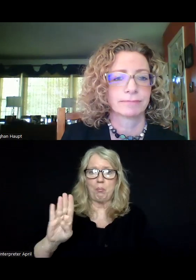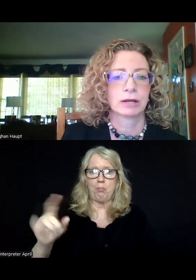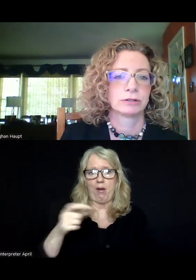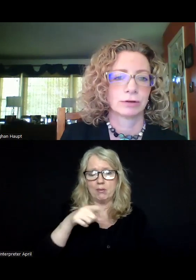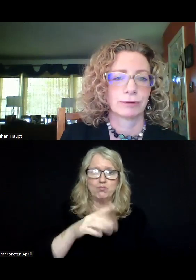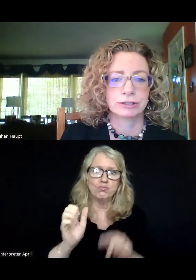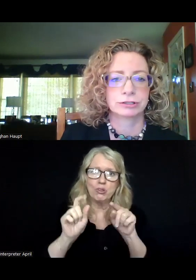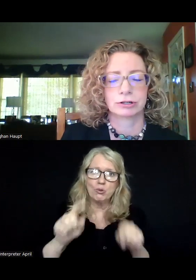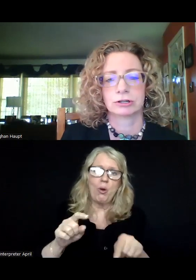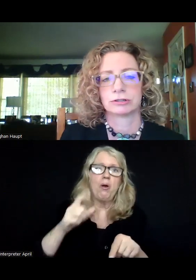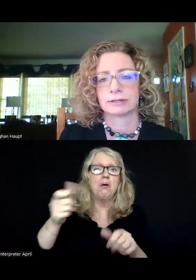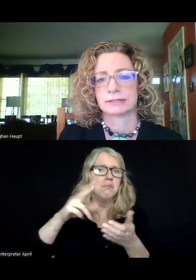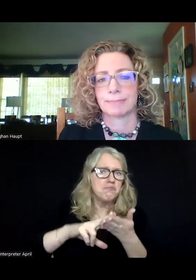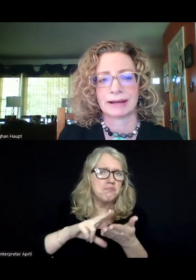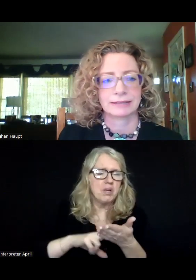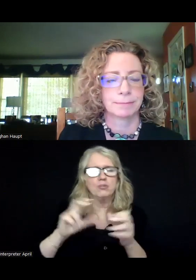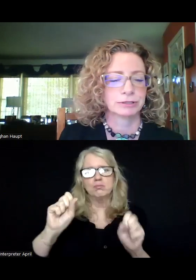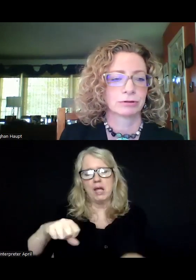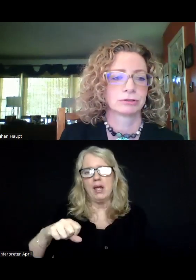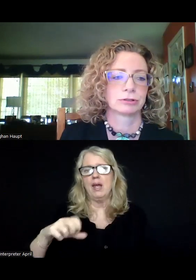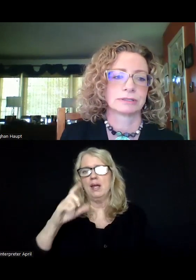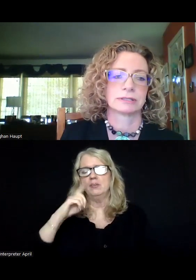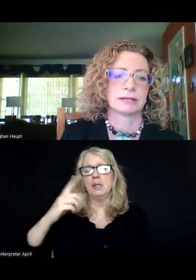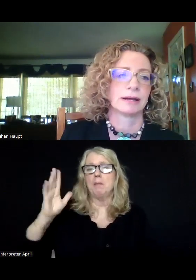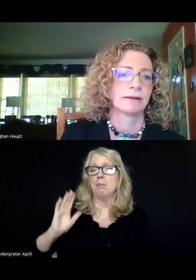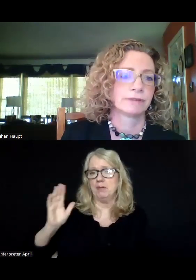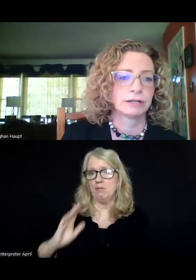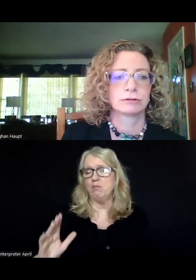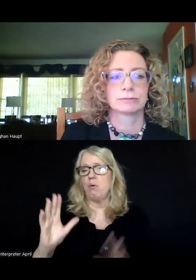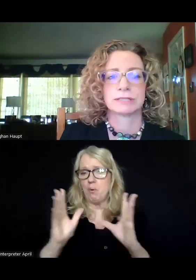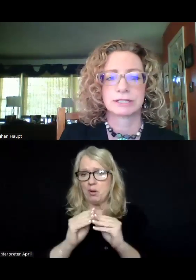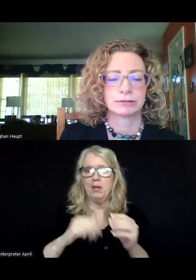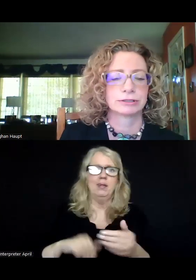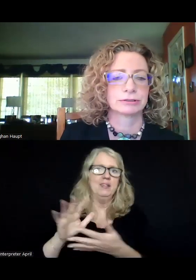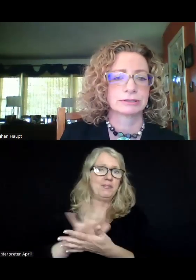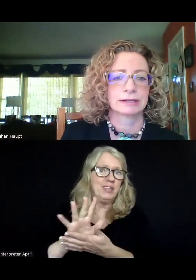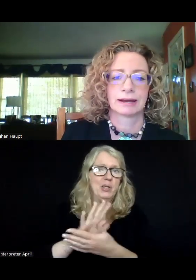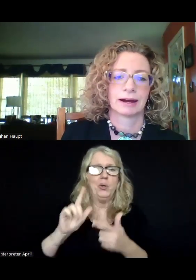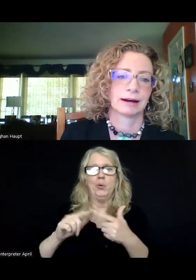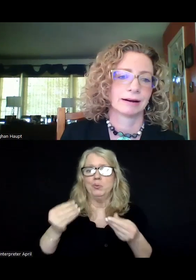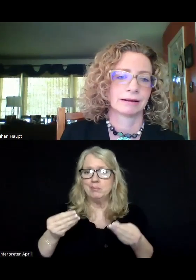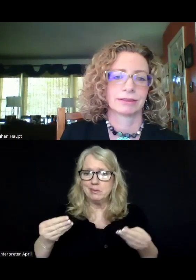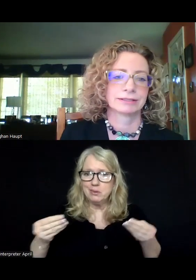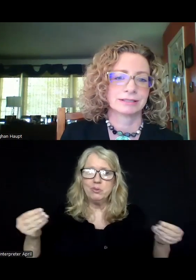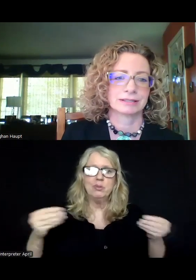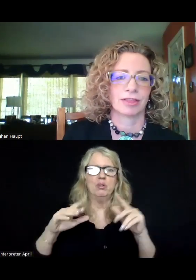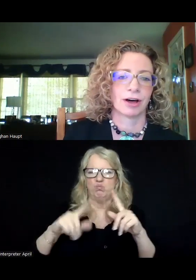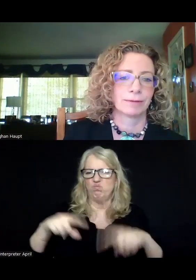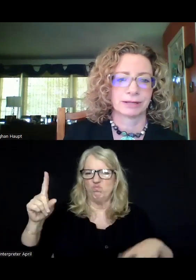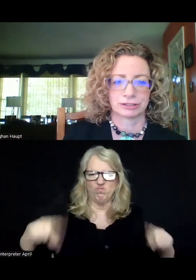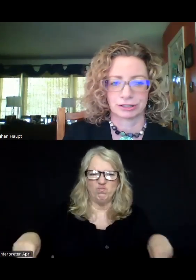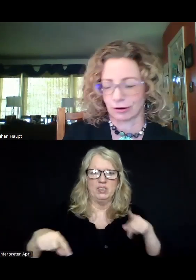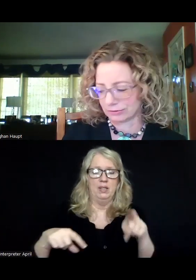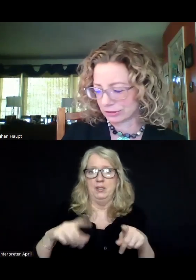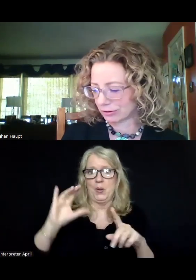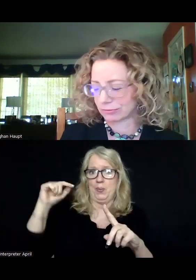page. You can register, you can see past episodes, you can see videos, materials. This is the